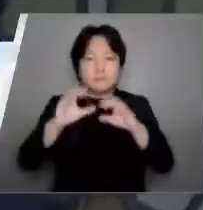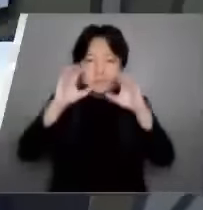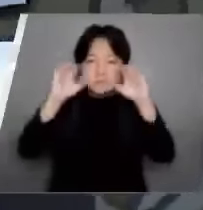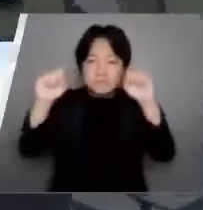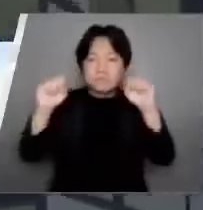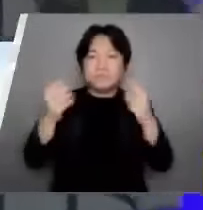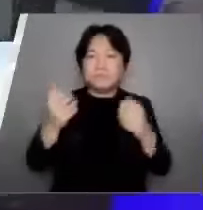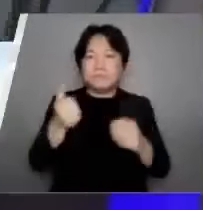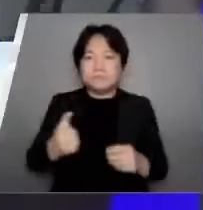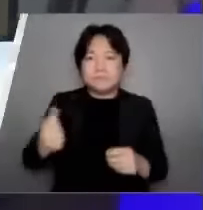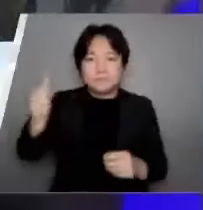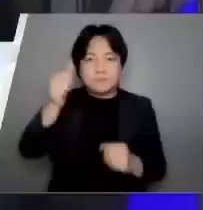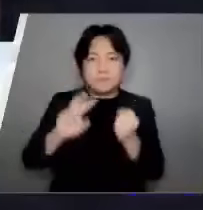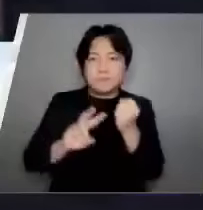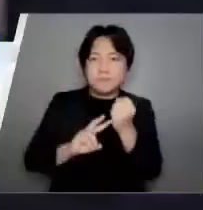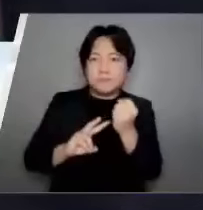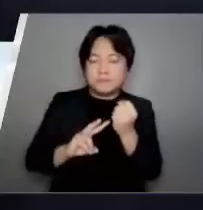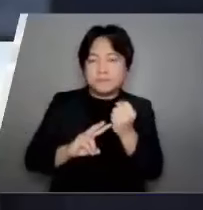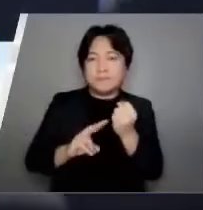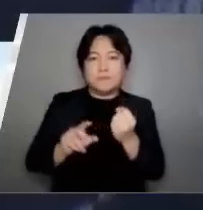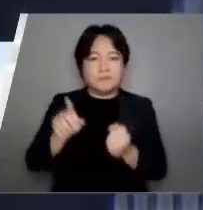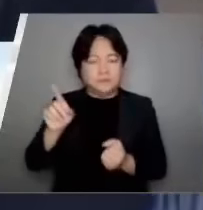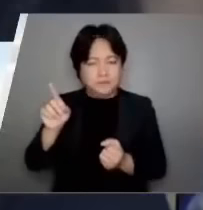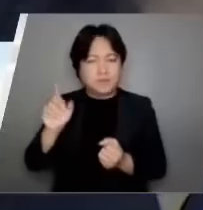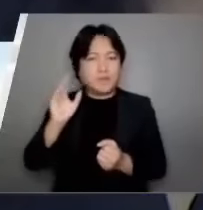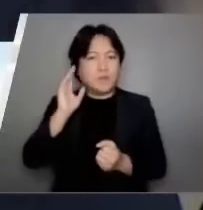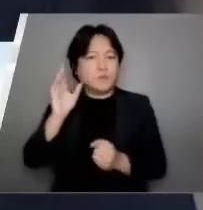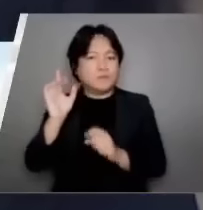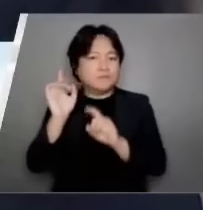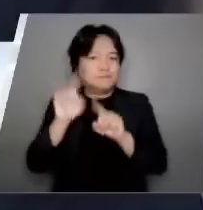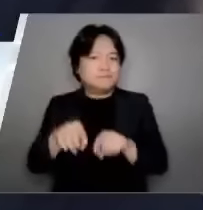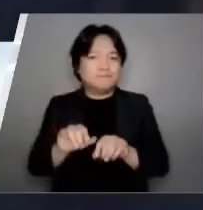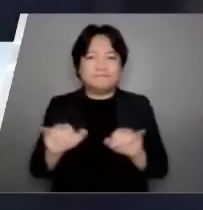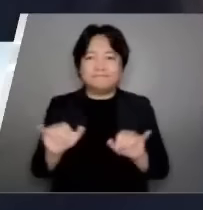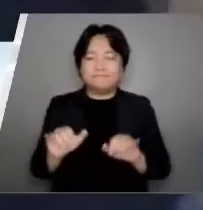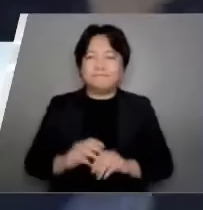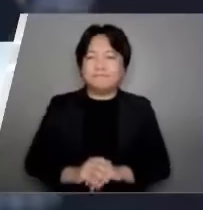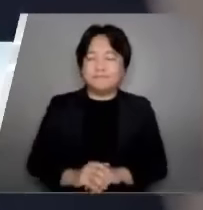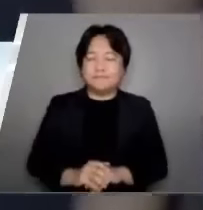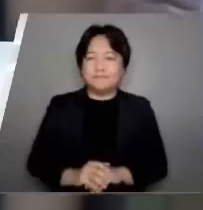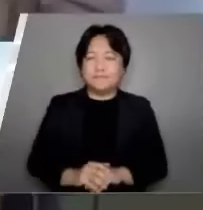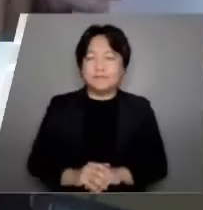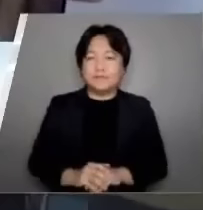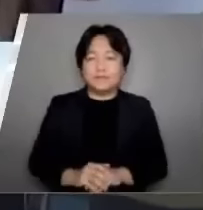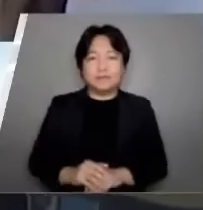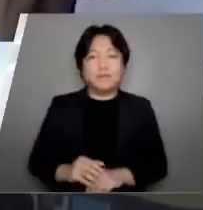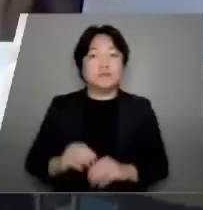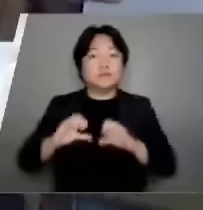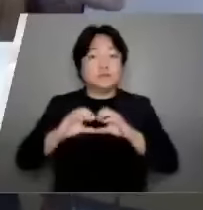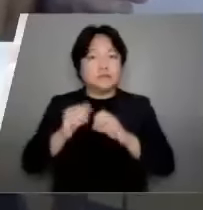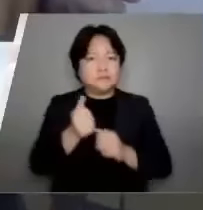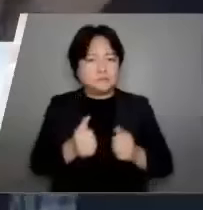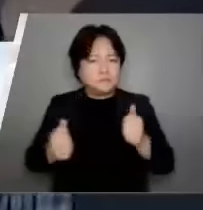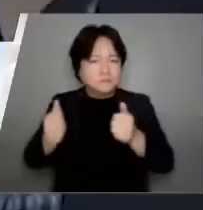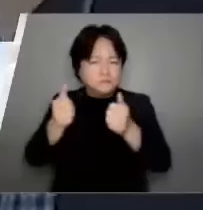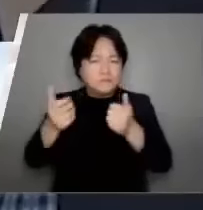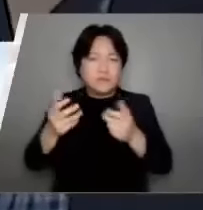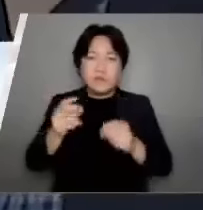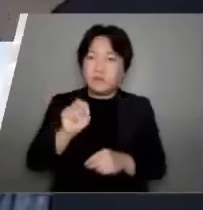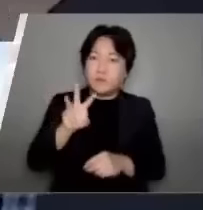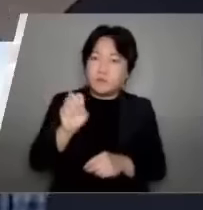Vice President Attorney Annette Gozon Valdez. At GMA Pictures Executive Vice President at GMA Public Affairs First